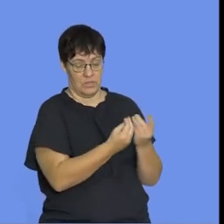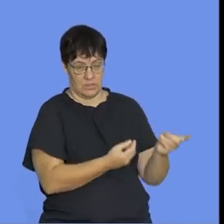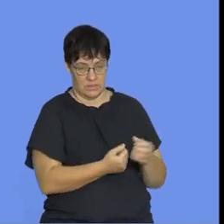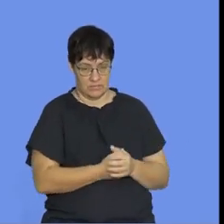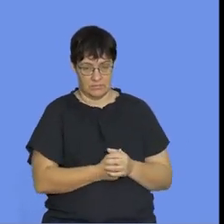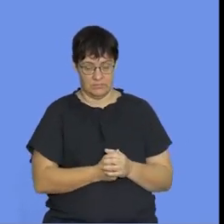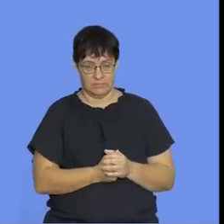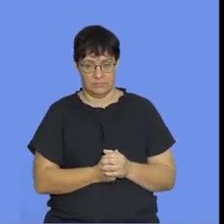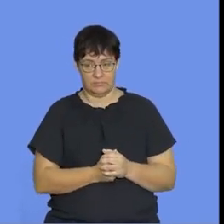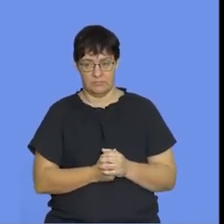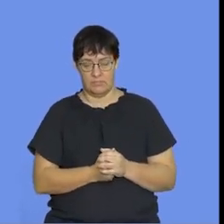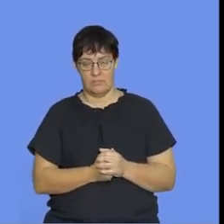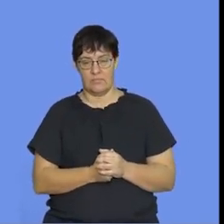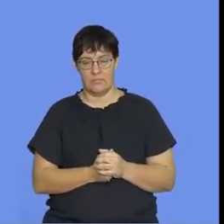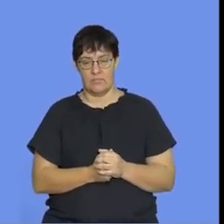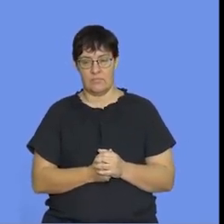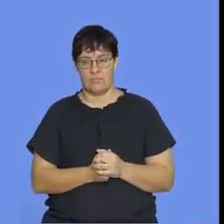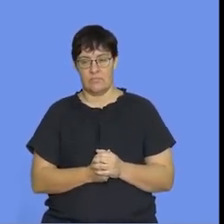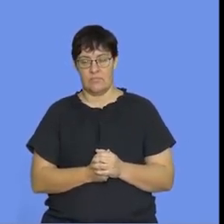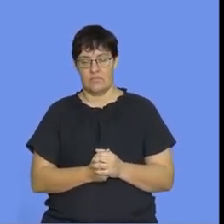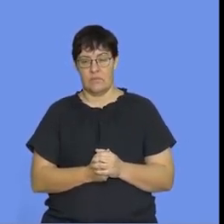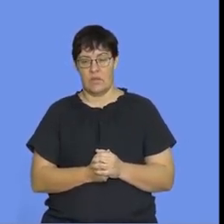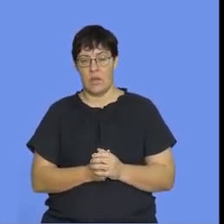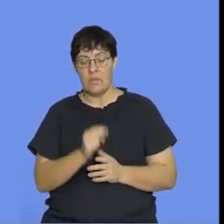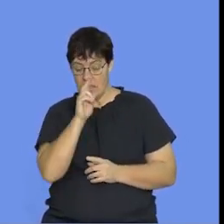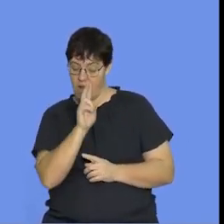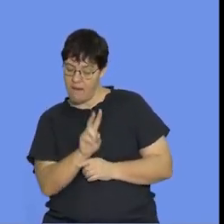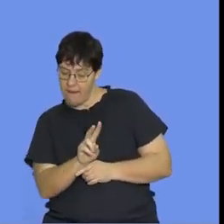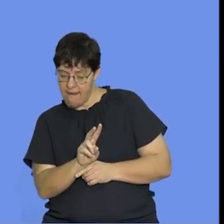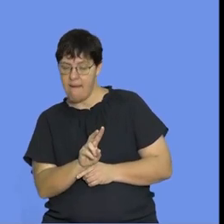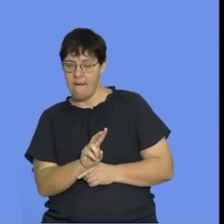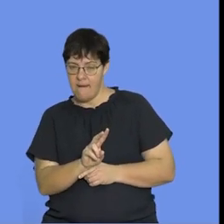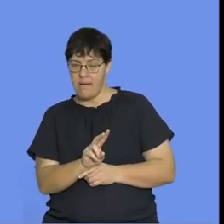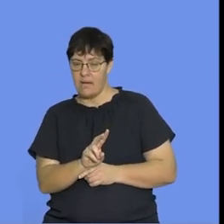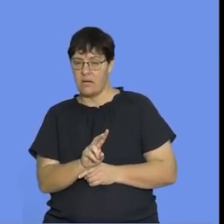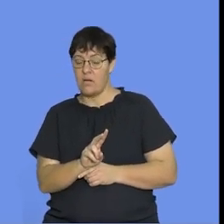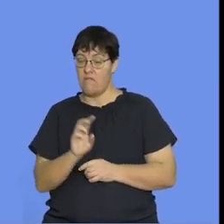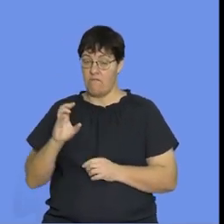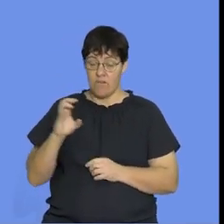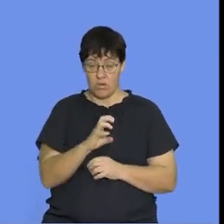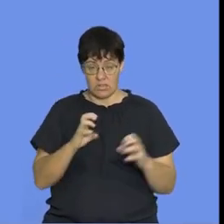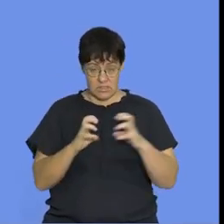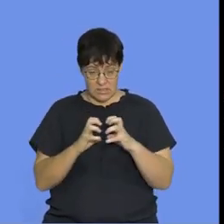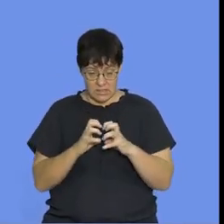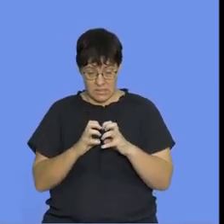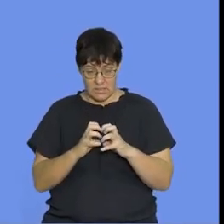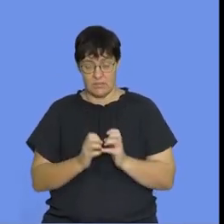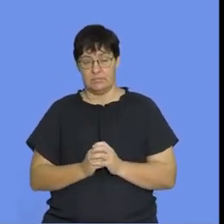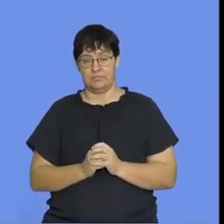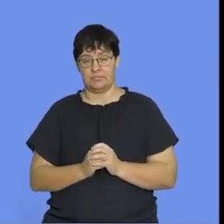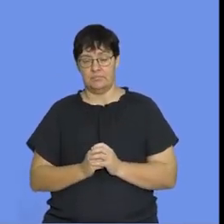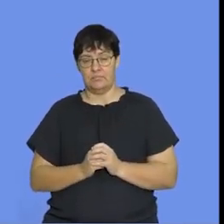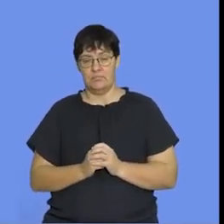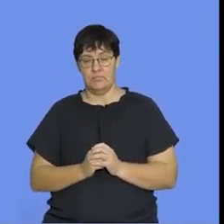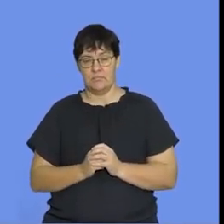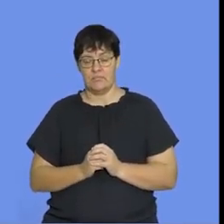So we need to be able to distinguish between forces between the particles